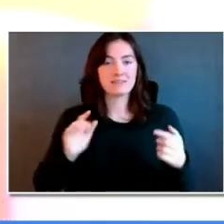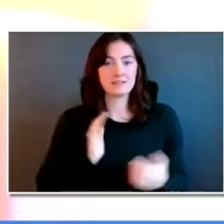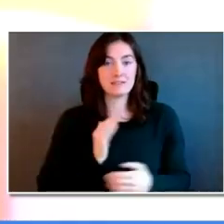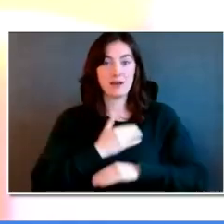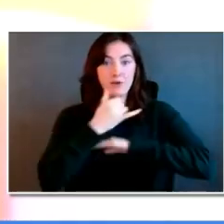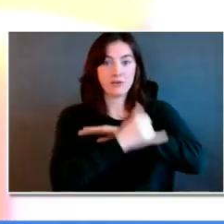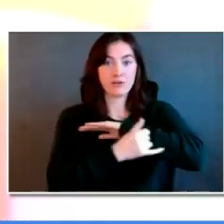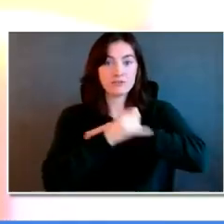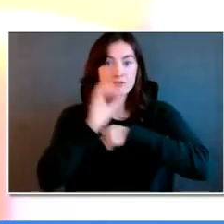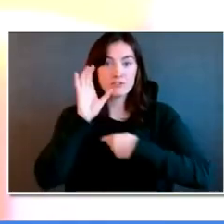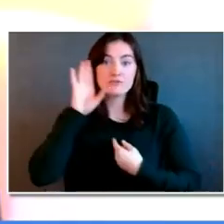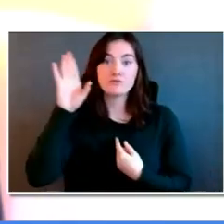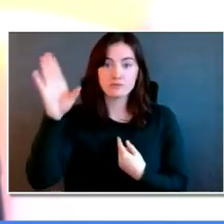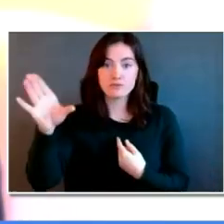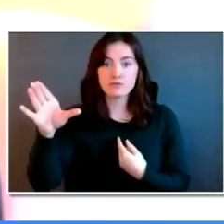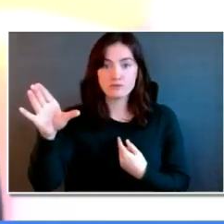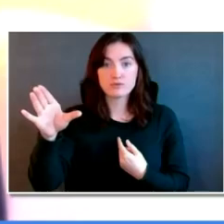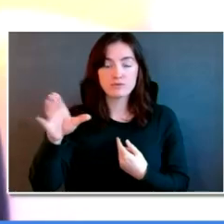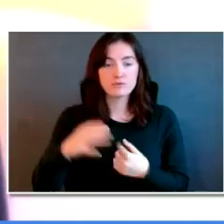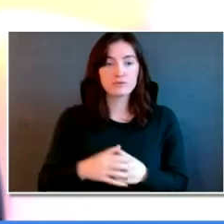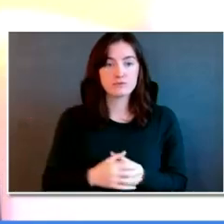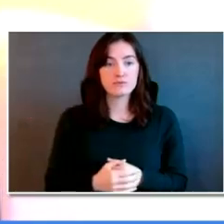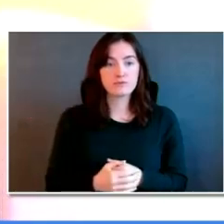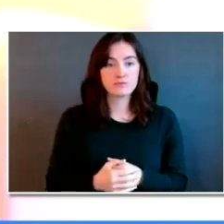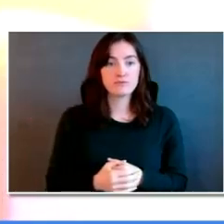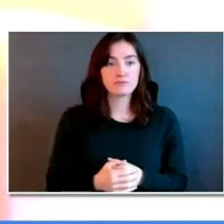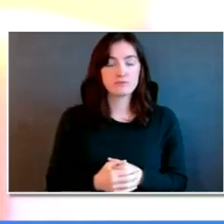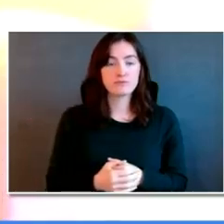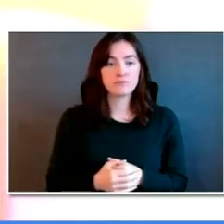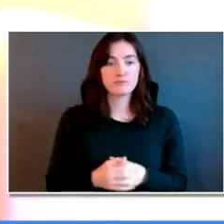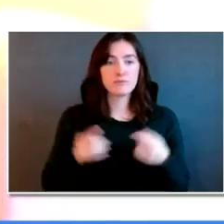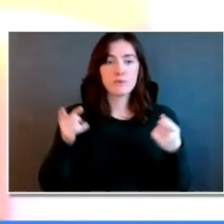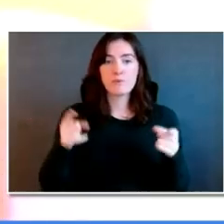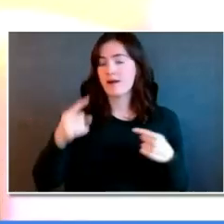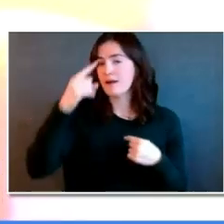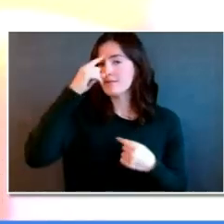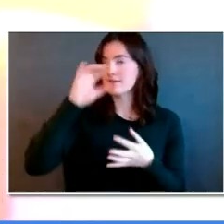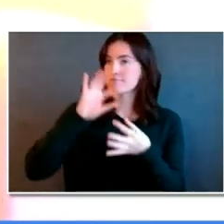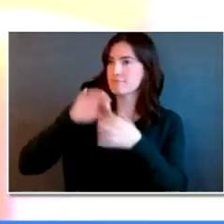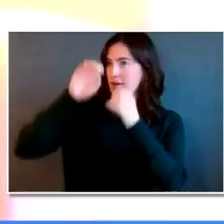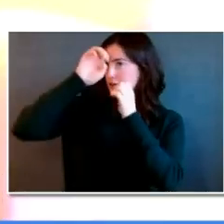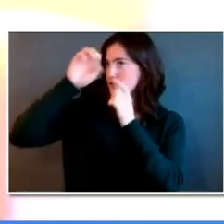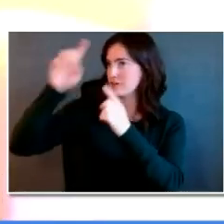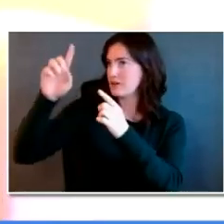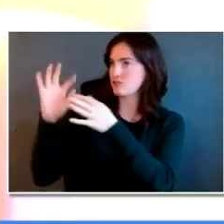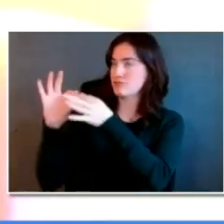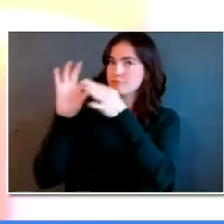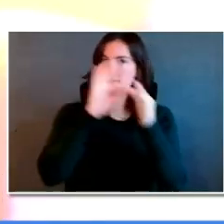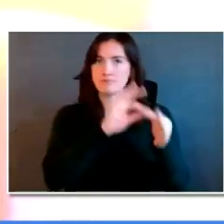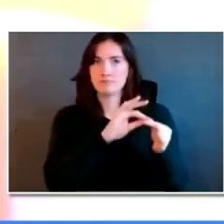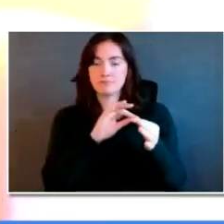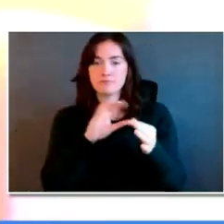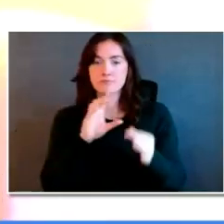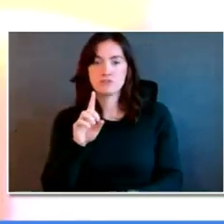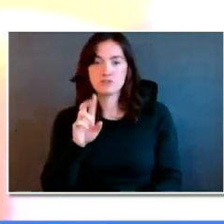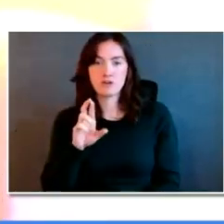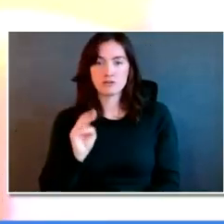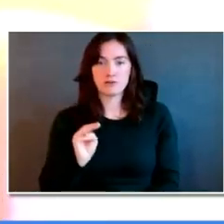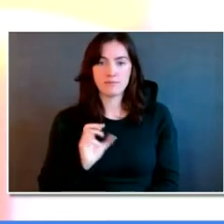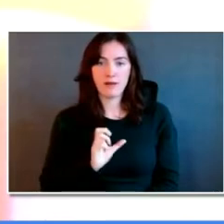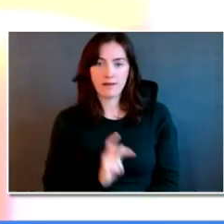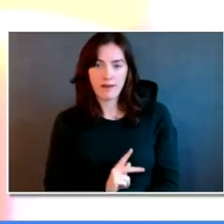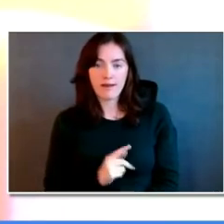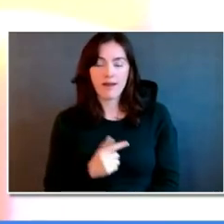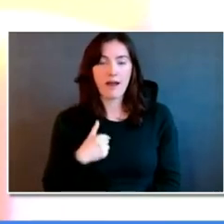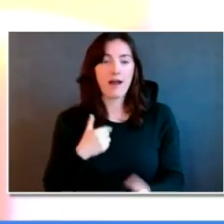You know, when I think about education, I think about Dr. King, and I serve on the Education and Labor Committee